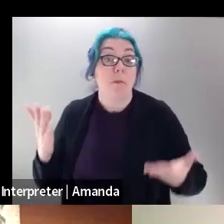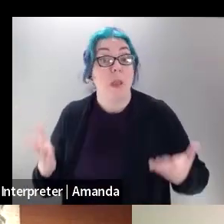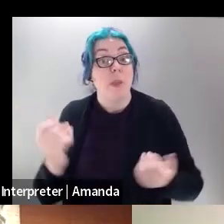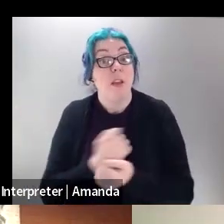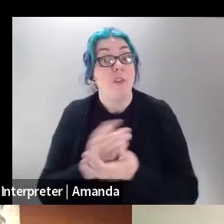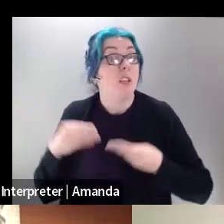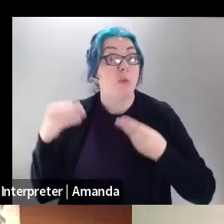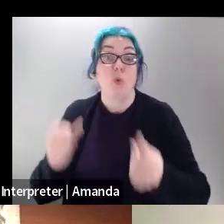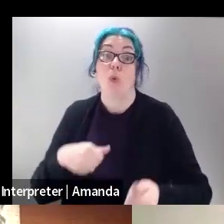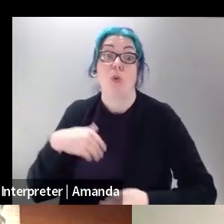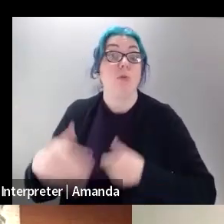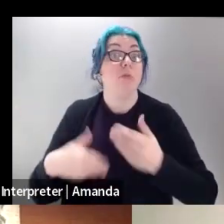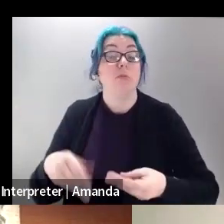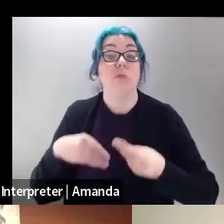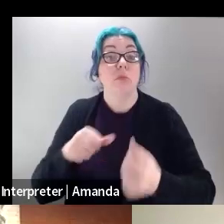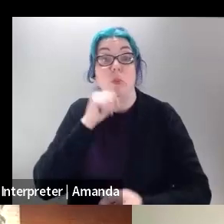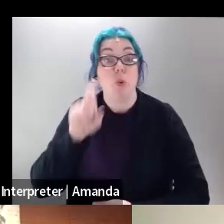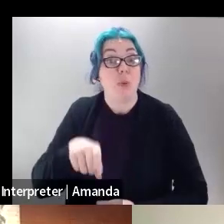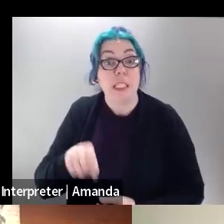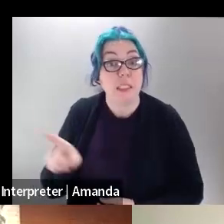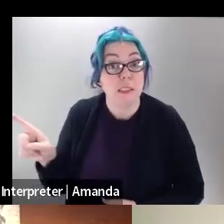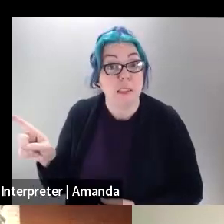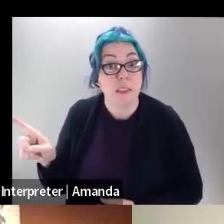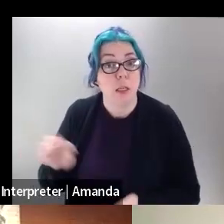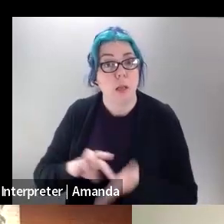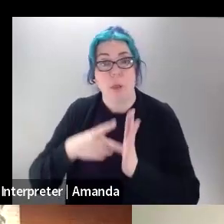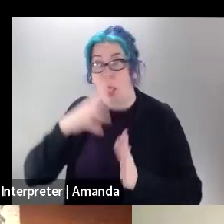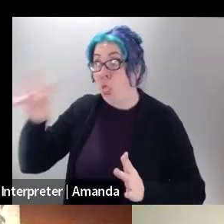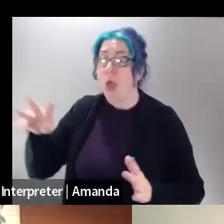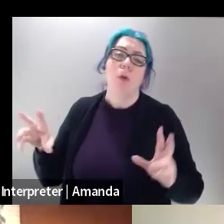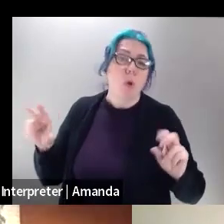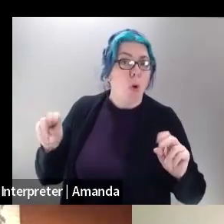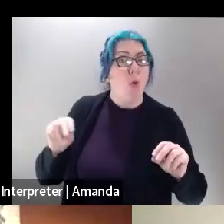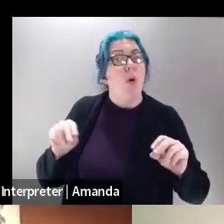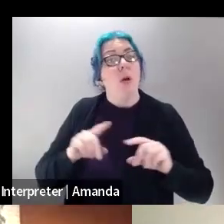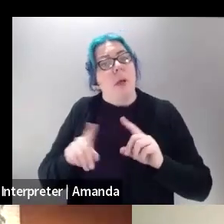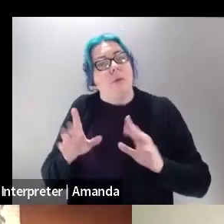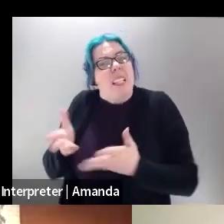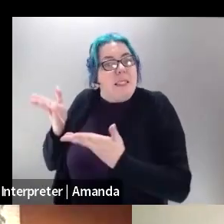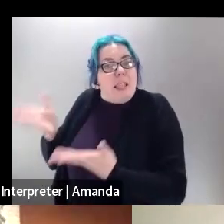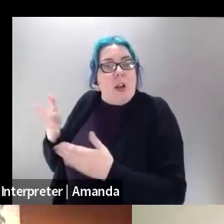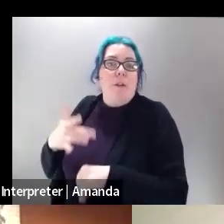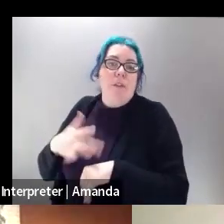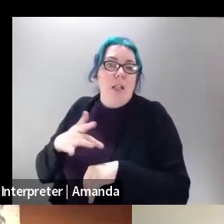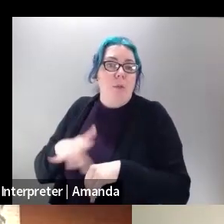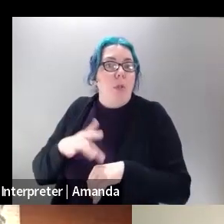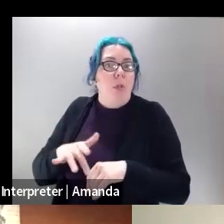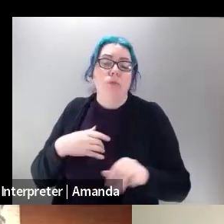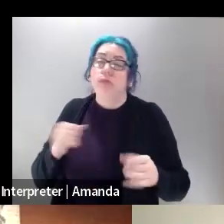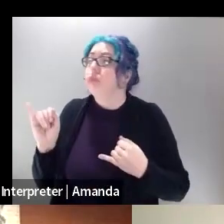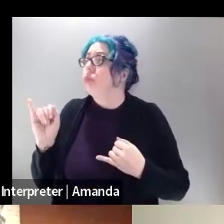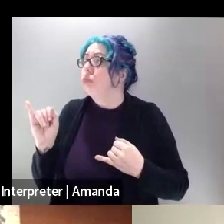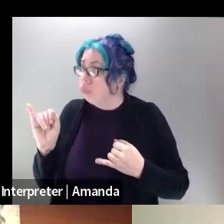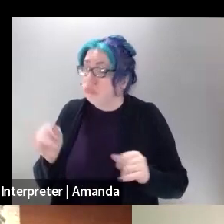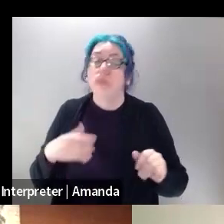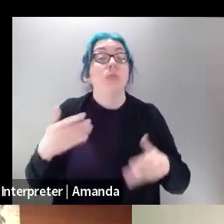still operational, like a policy, like a good policy, right? A good policy in a human resources